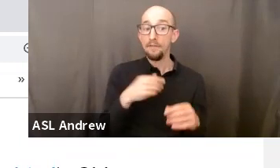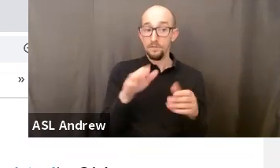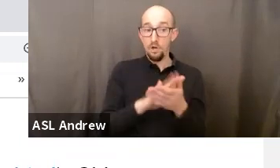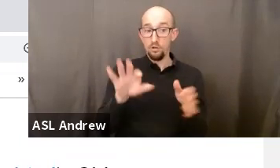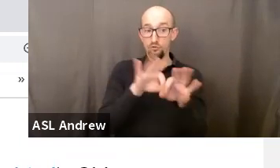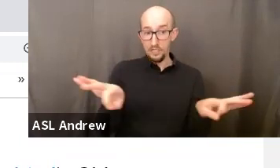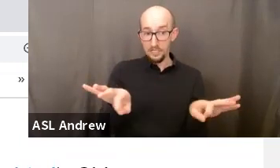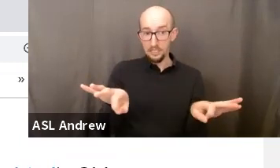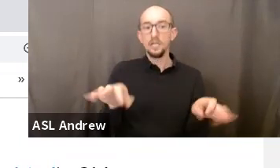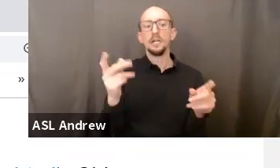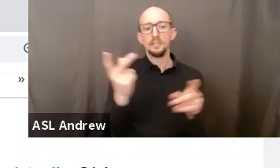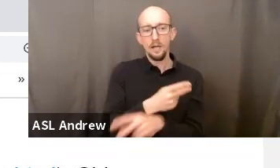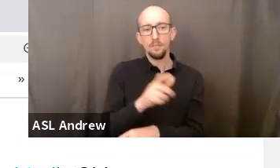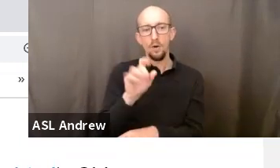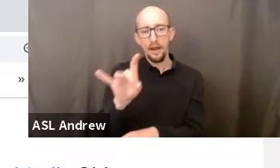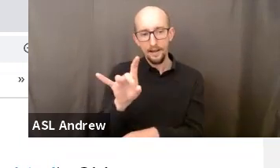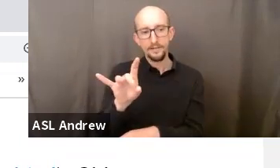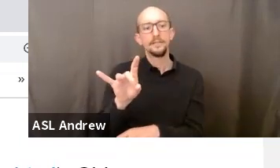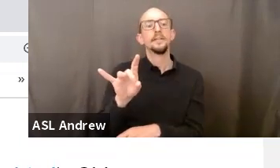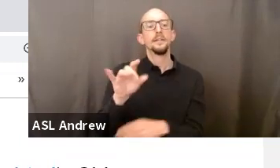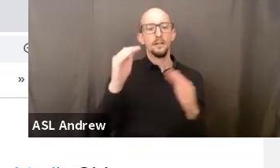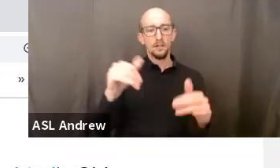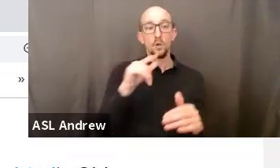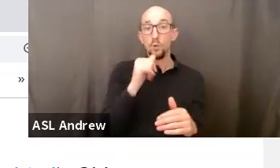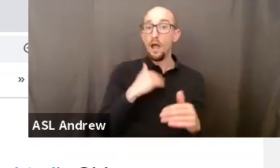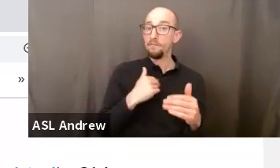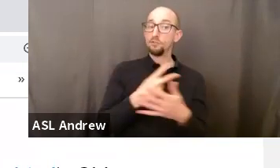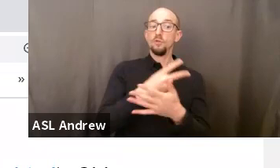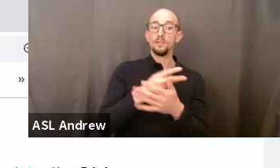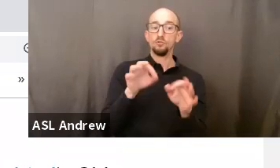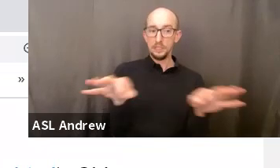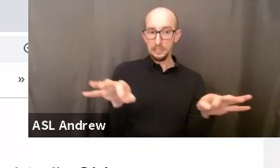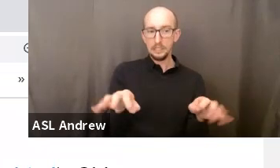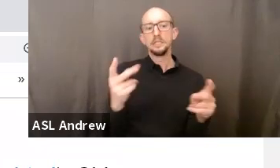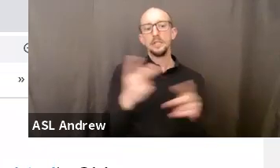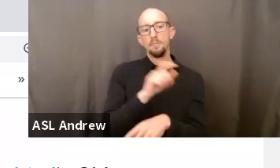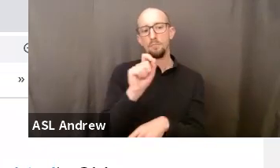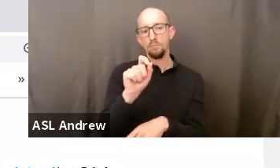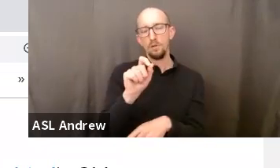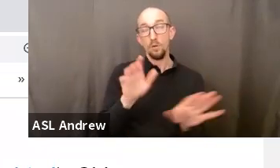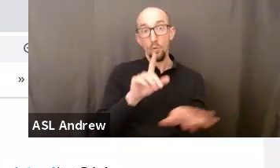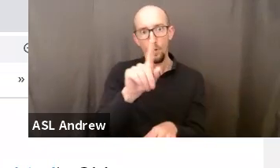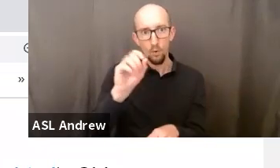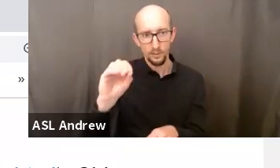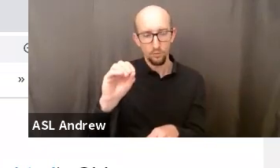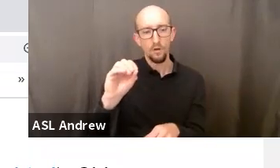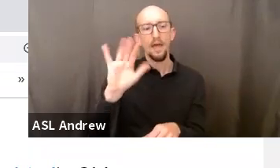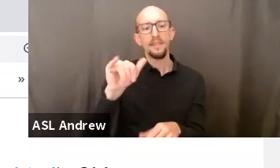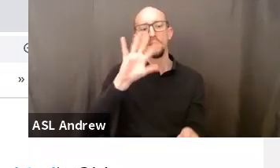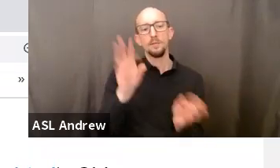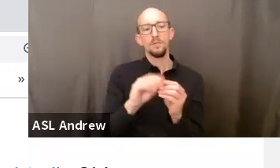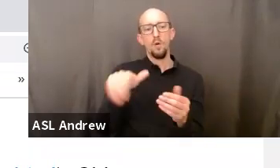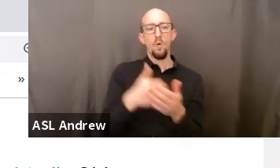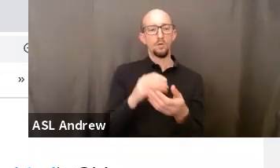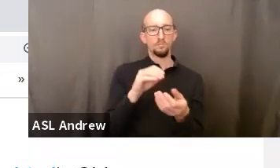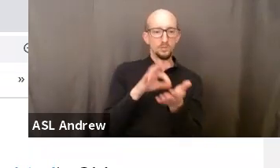to get the aggregate educational attainment. And then the data point that Chicago